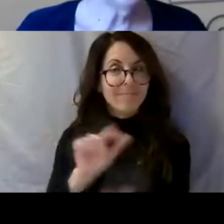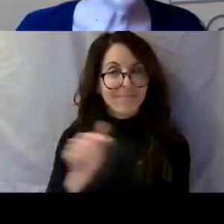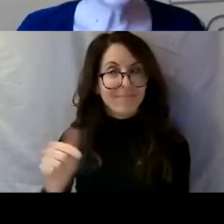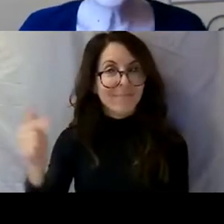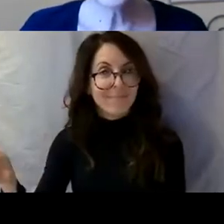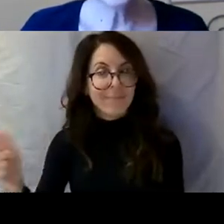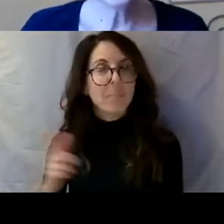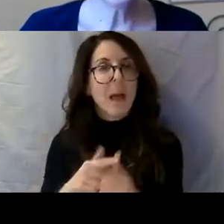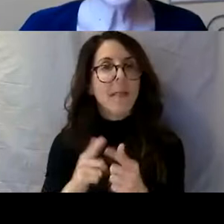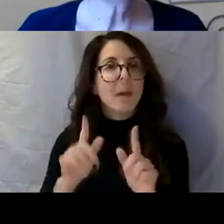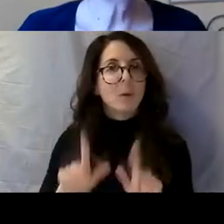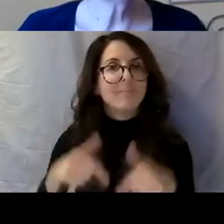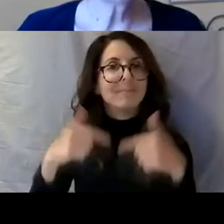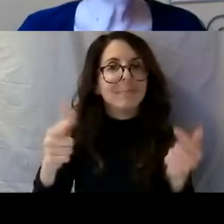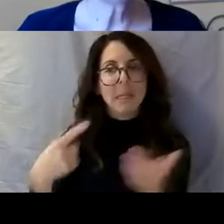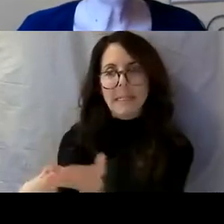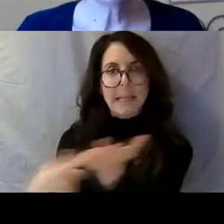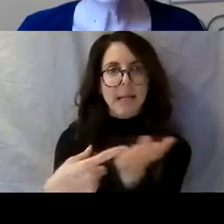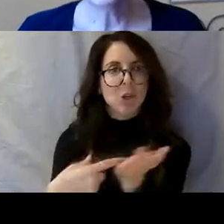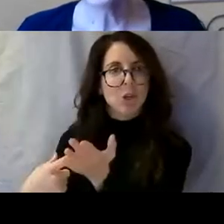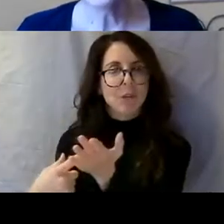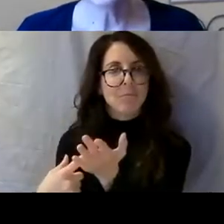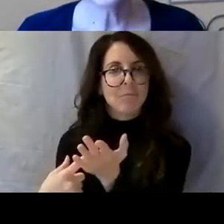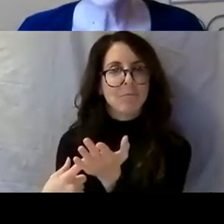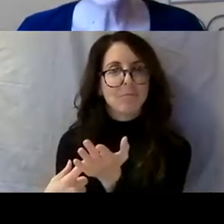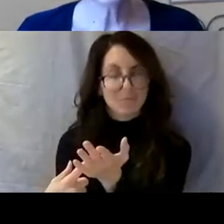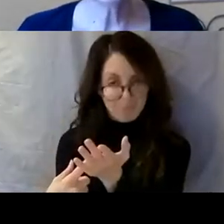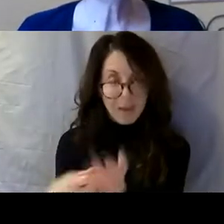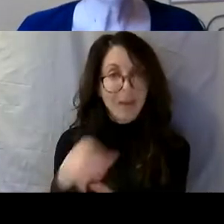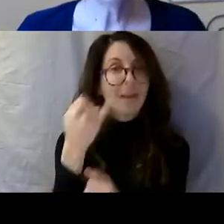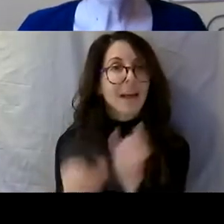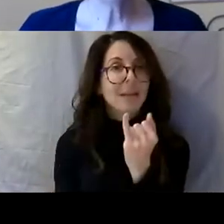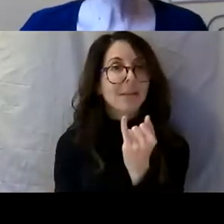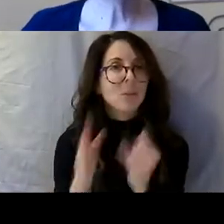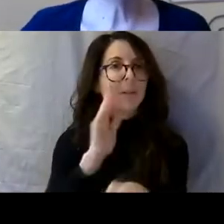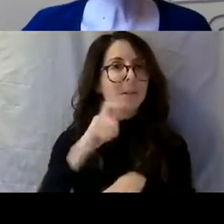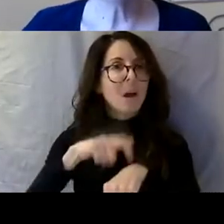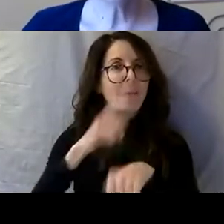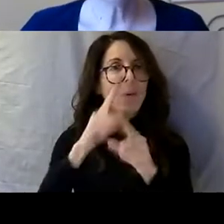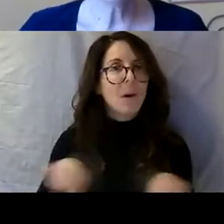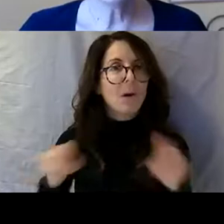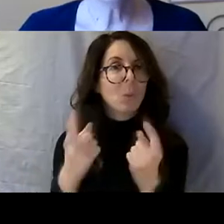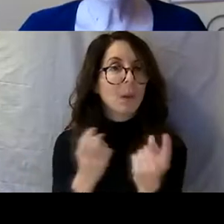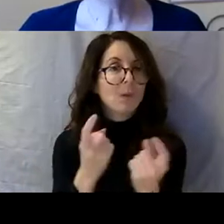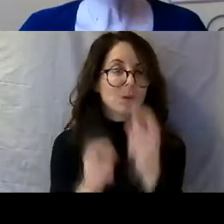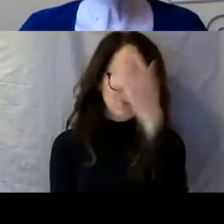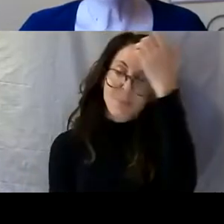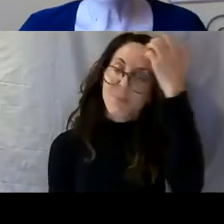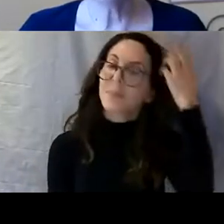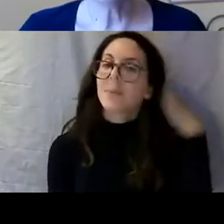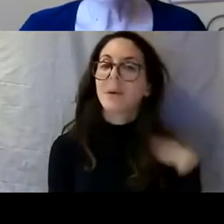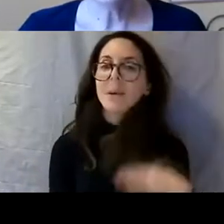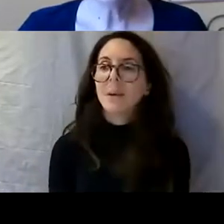for discussion among the panelists, and we're going to make time for your questions. We're going to start today with